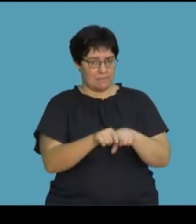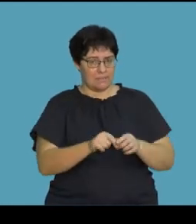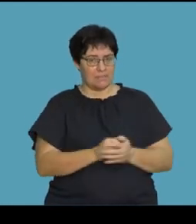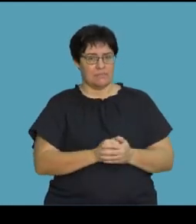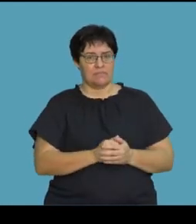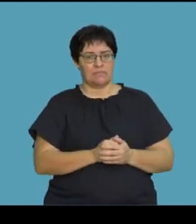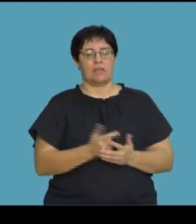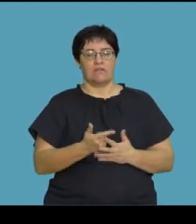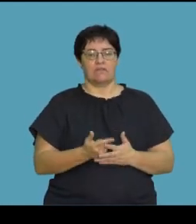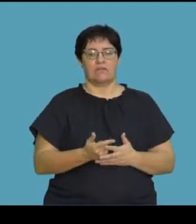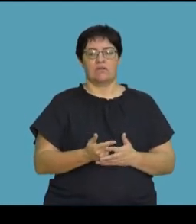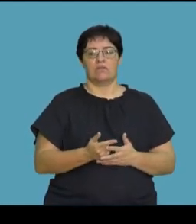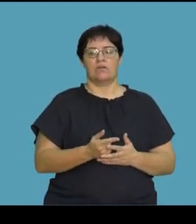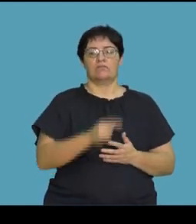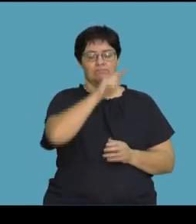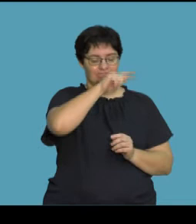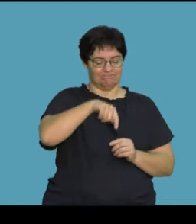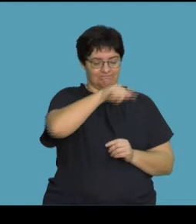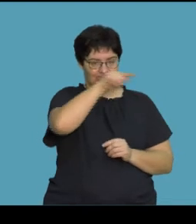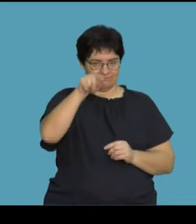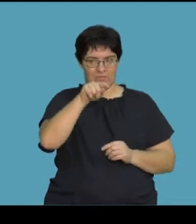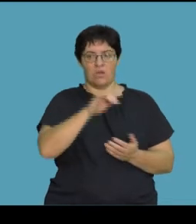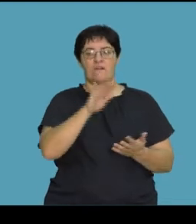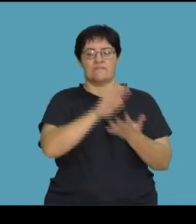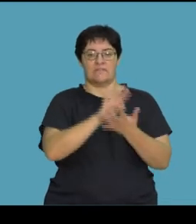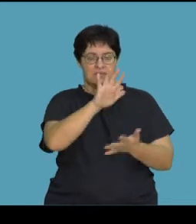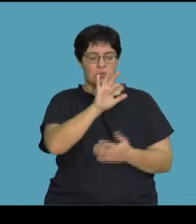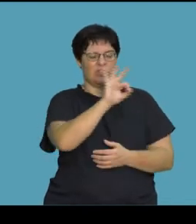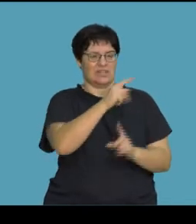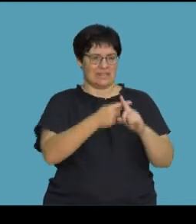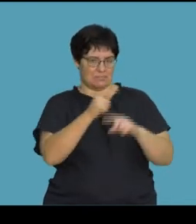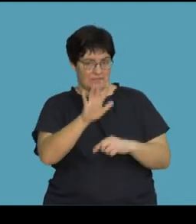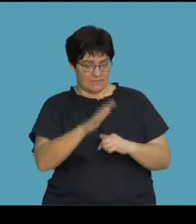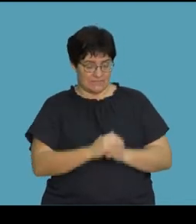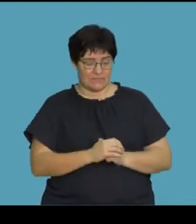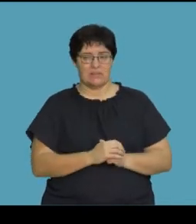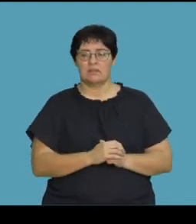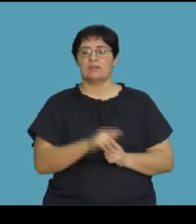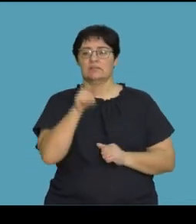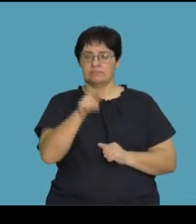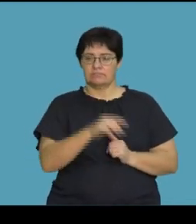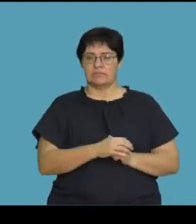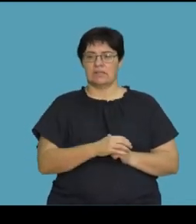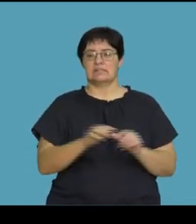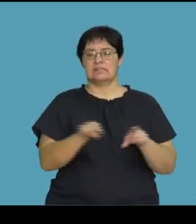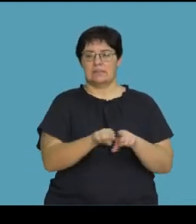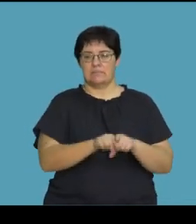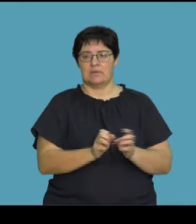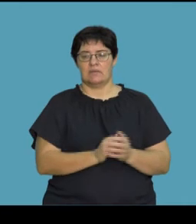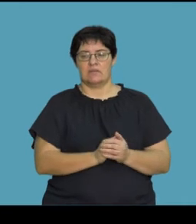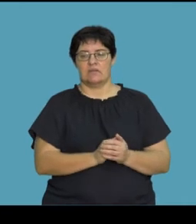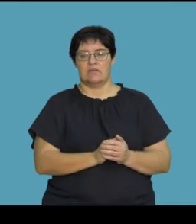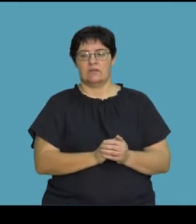this will be the same as root of 15, right? Then plus, here I will have this as the same